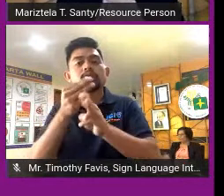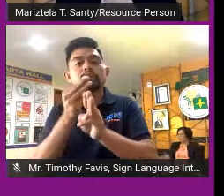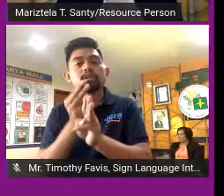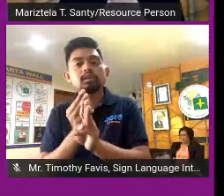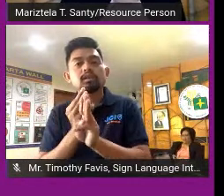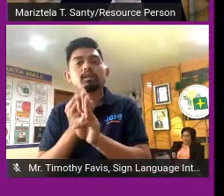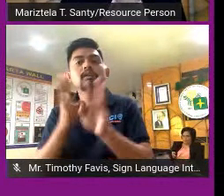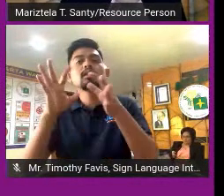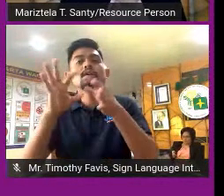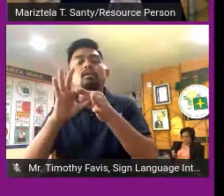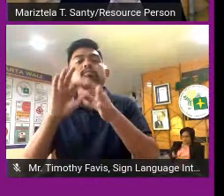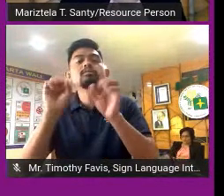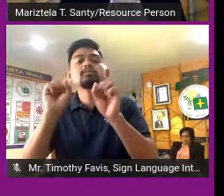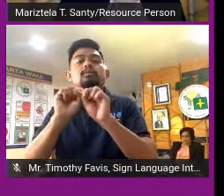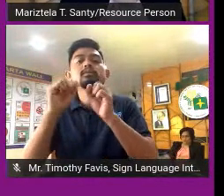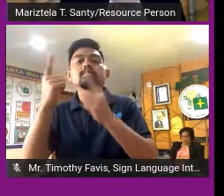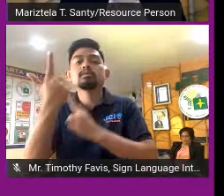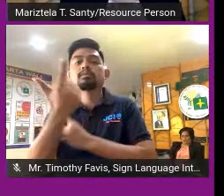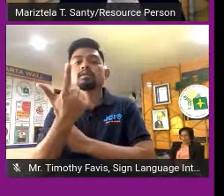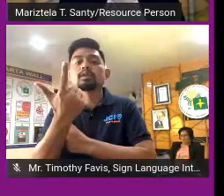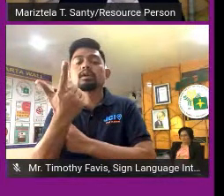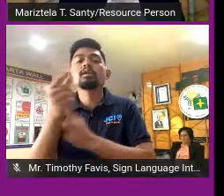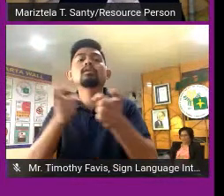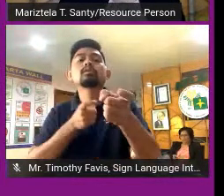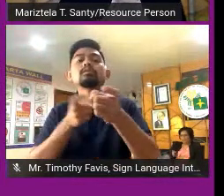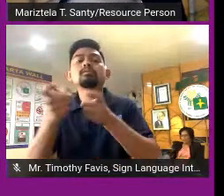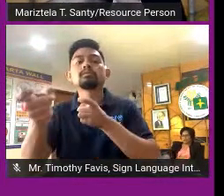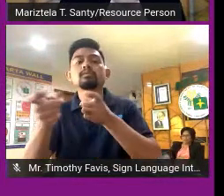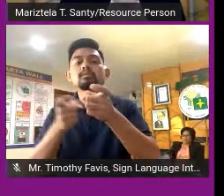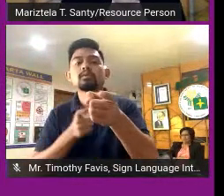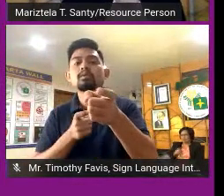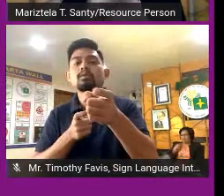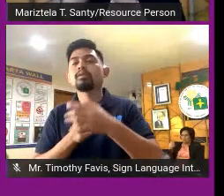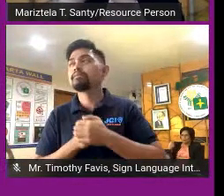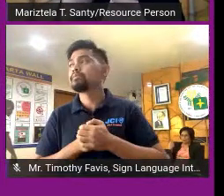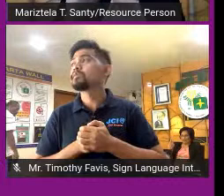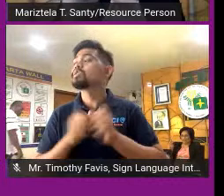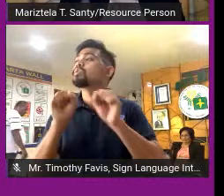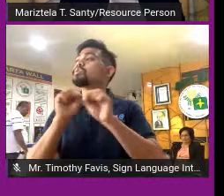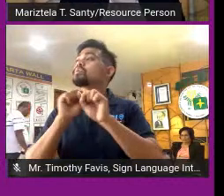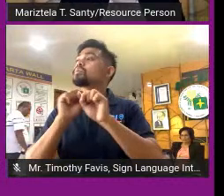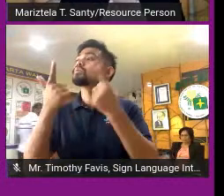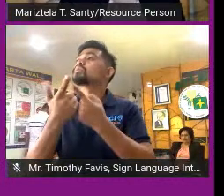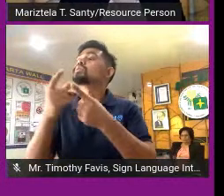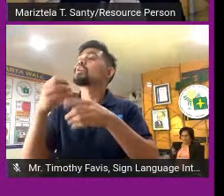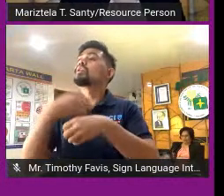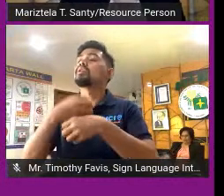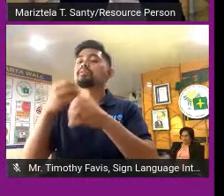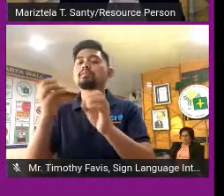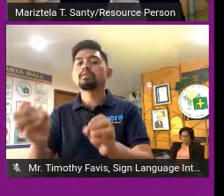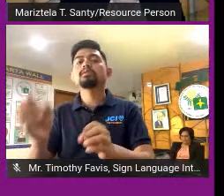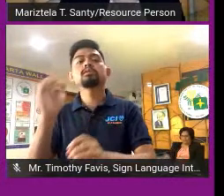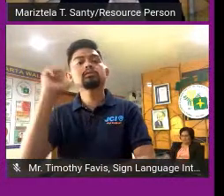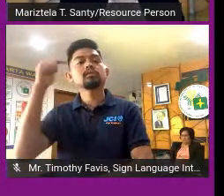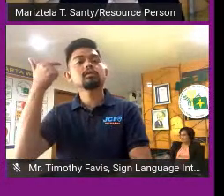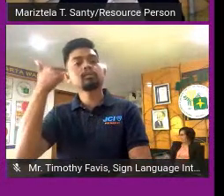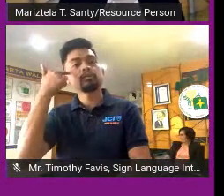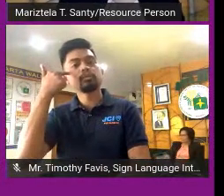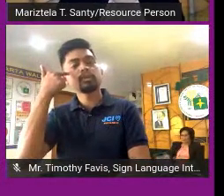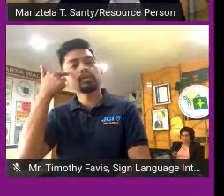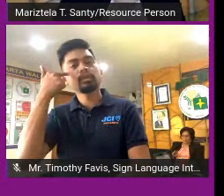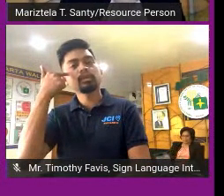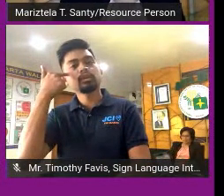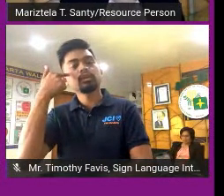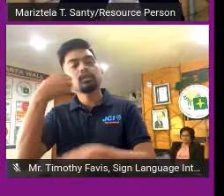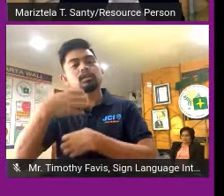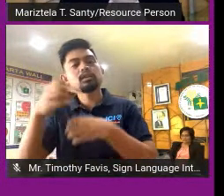mechanism of social control. Ito yung social institution. Alam natin ito. You have the government, economy,